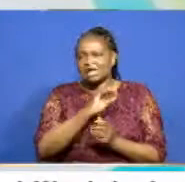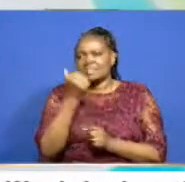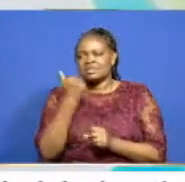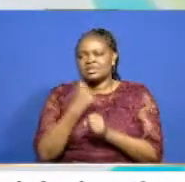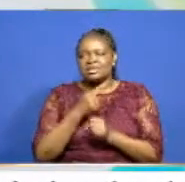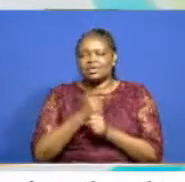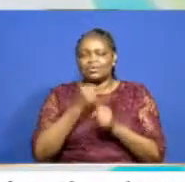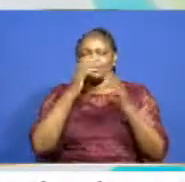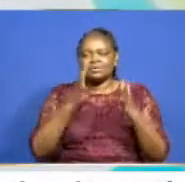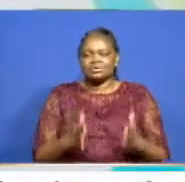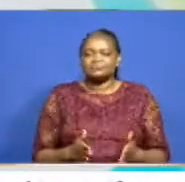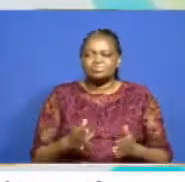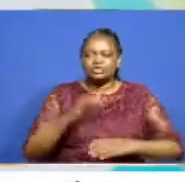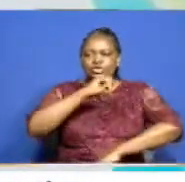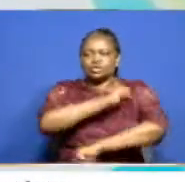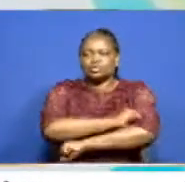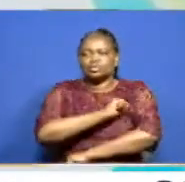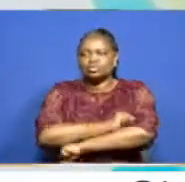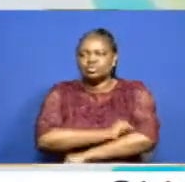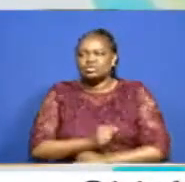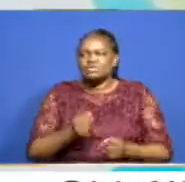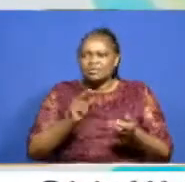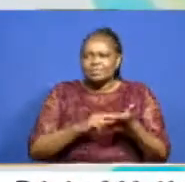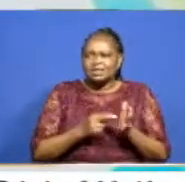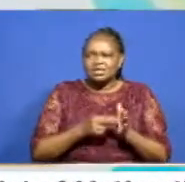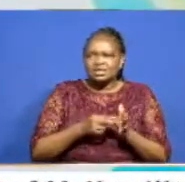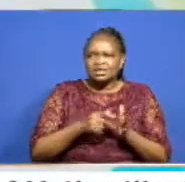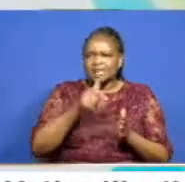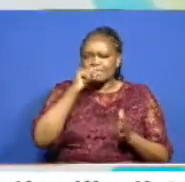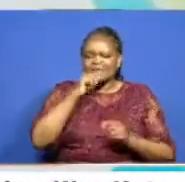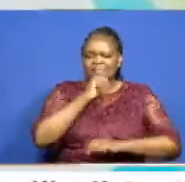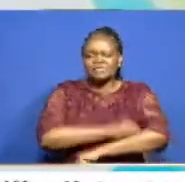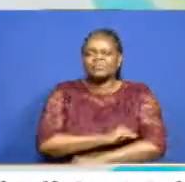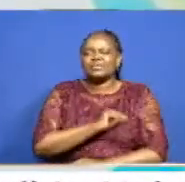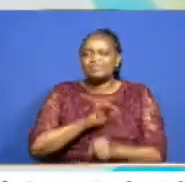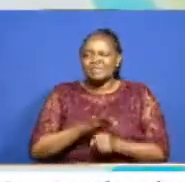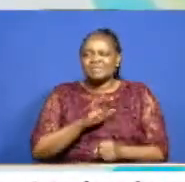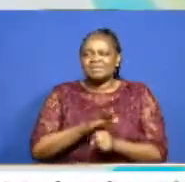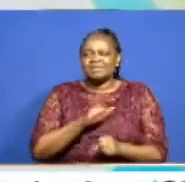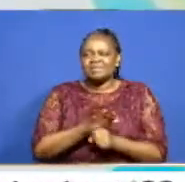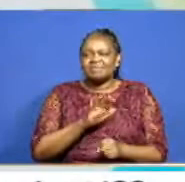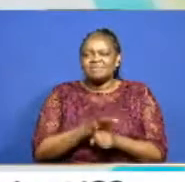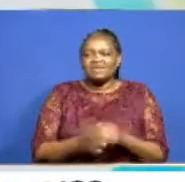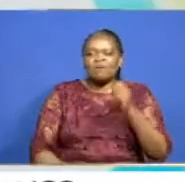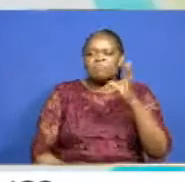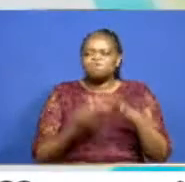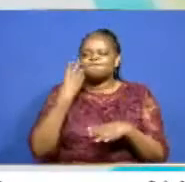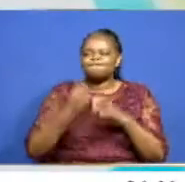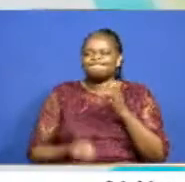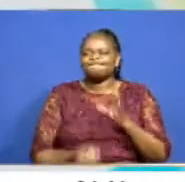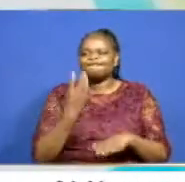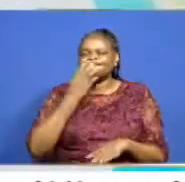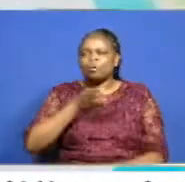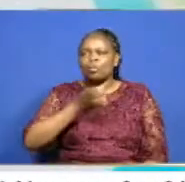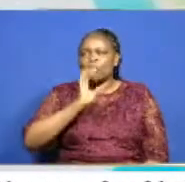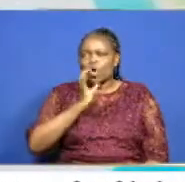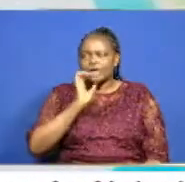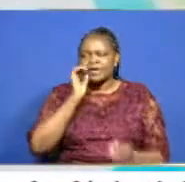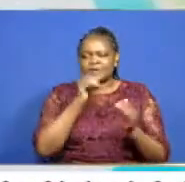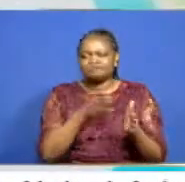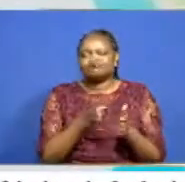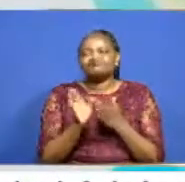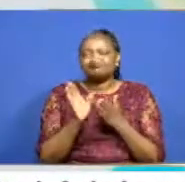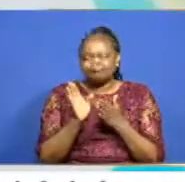within those institutions. So we had somehow quite a number of our schools having established water infrastructure